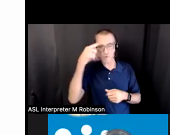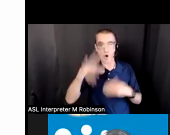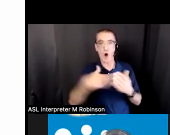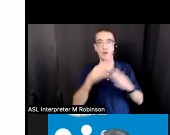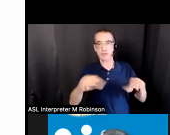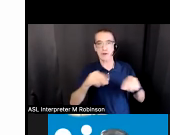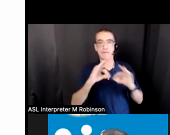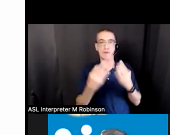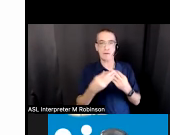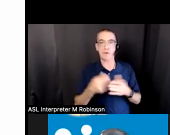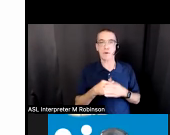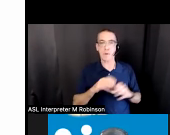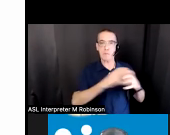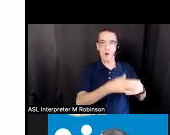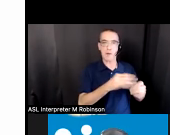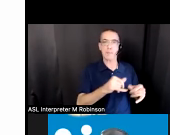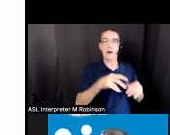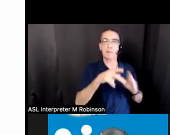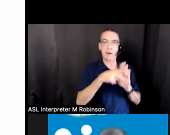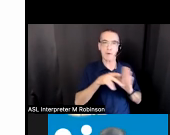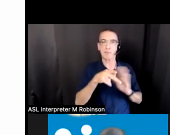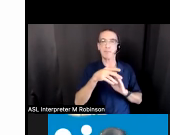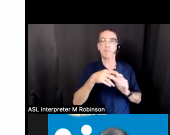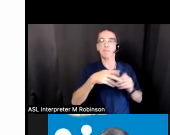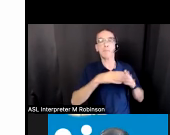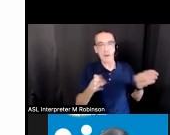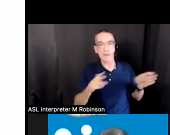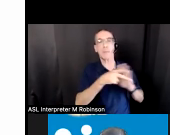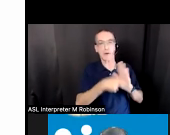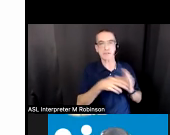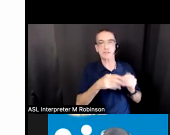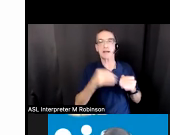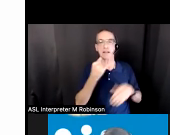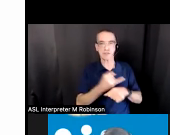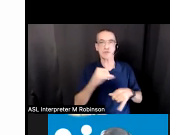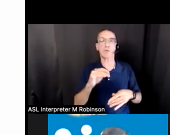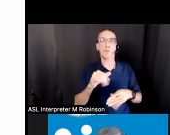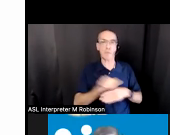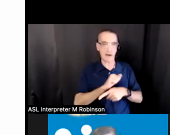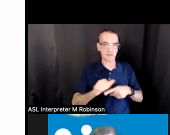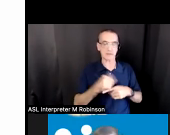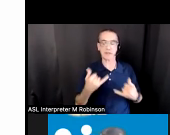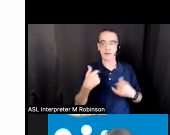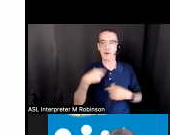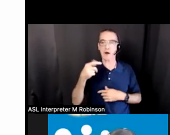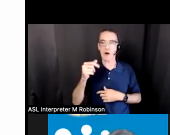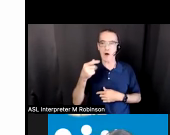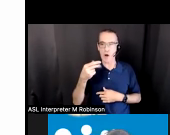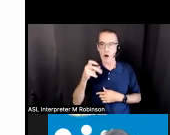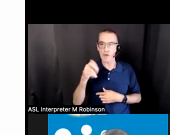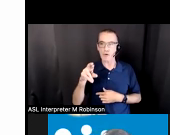families marginalized by public policies and institutional practices. So today we have Arthur Fidel